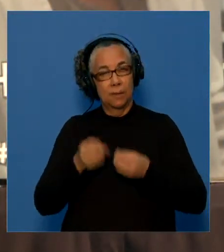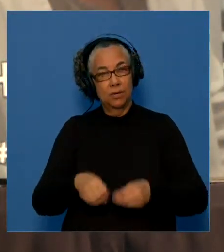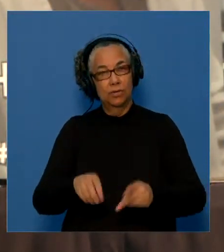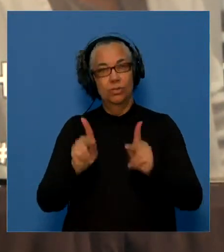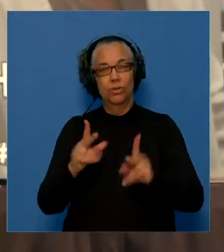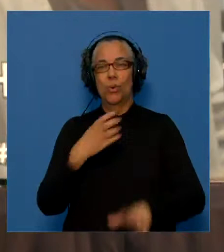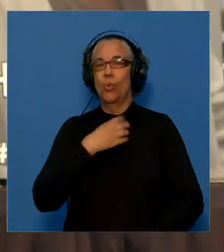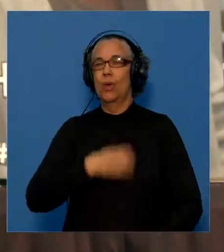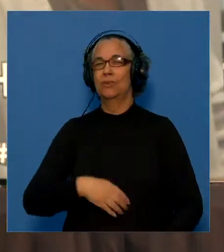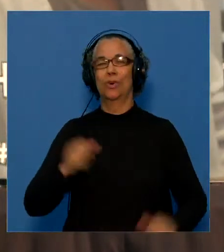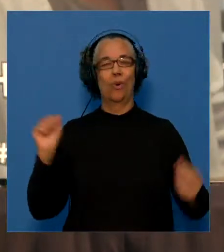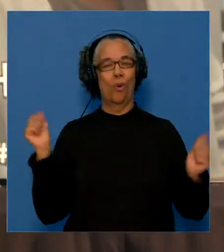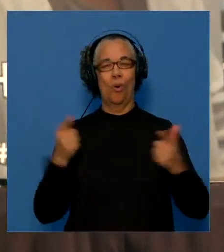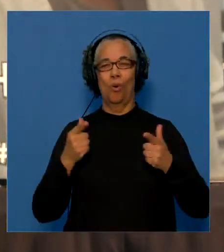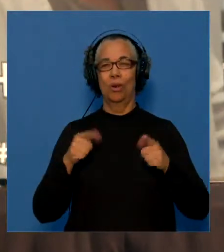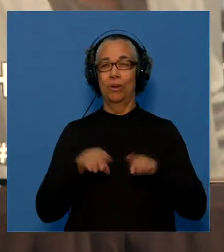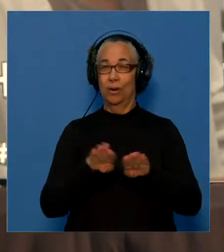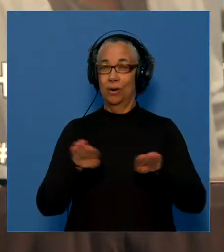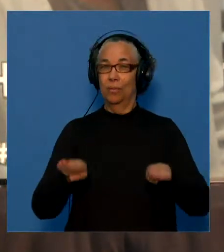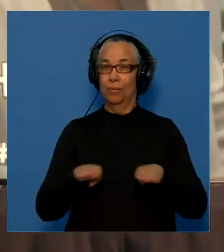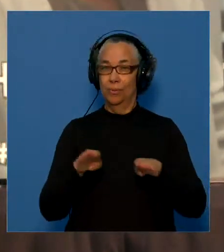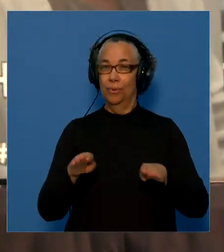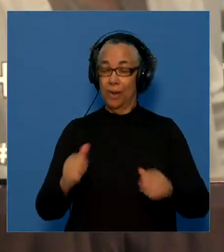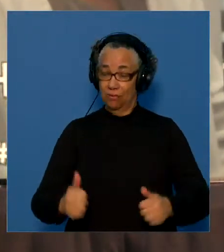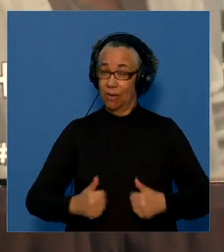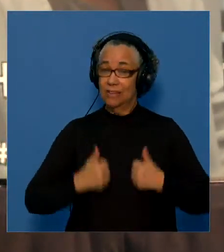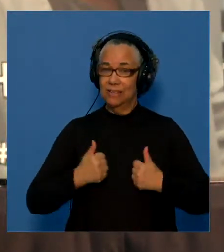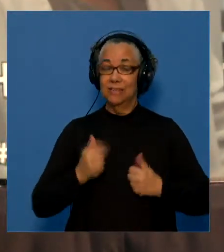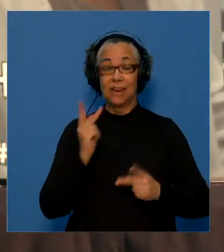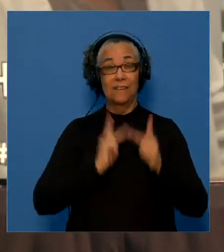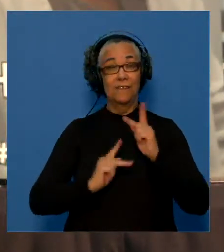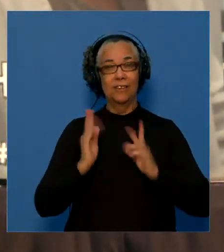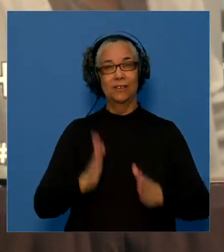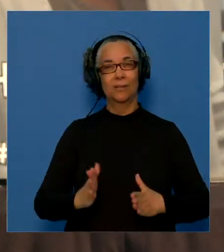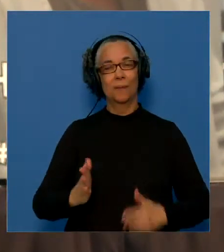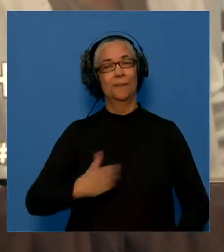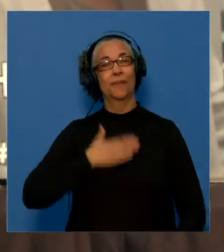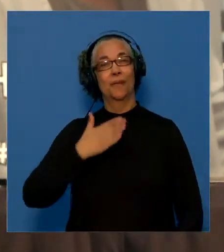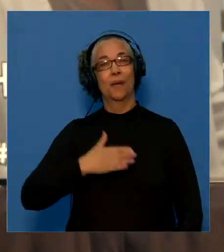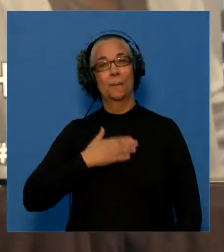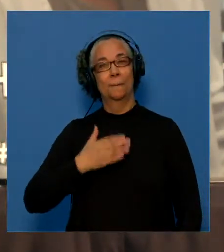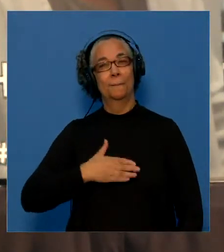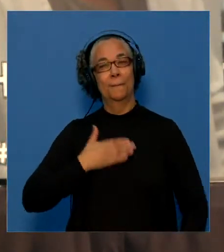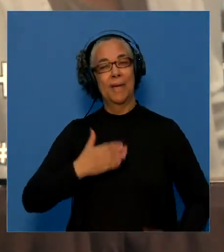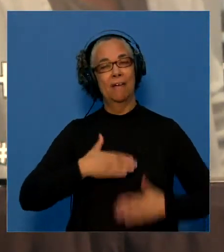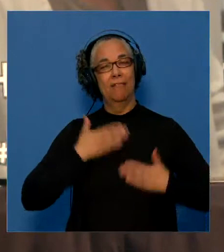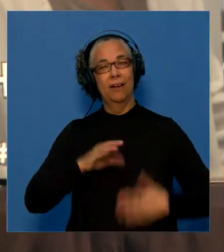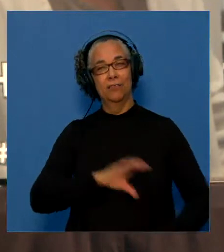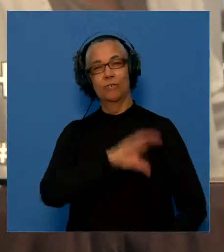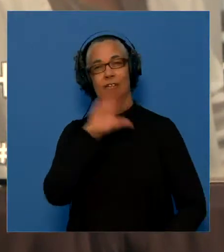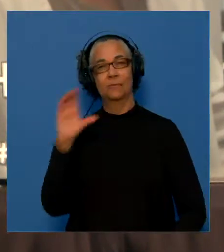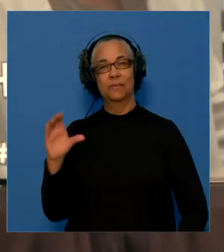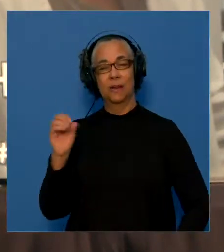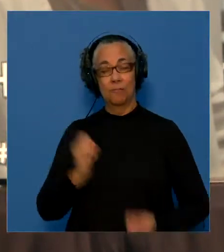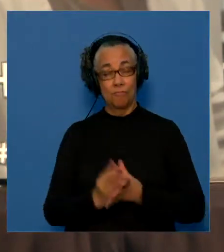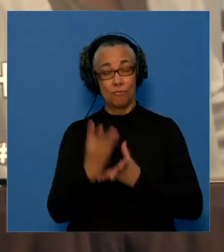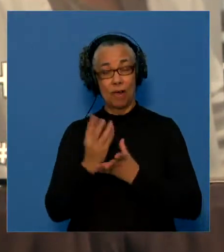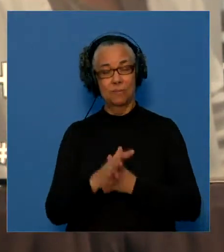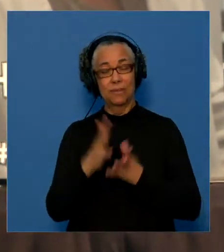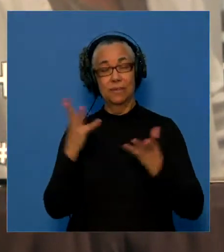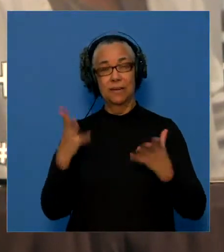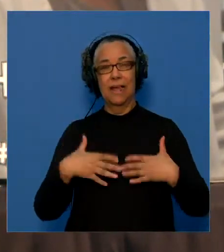all Bermuda residents and visitors a very Merry Christmas and a prosperous and healthy New